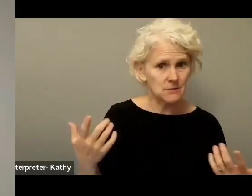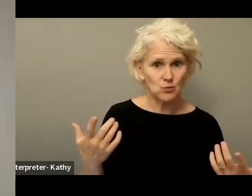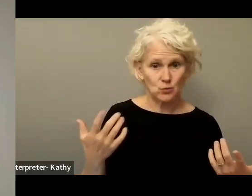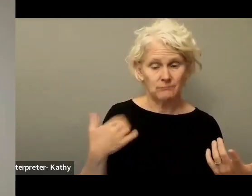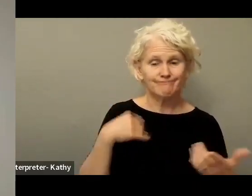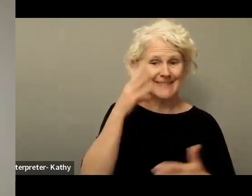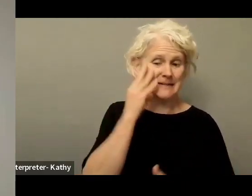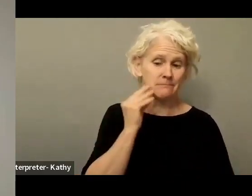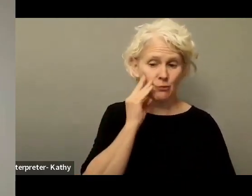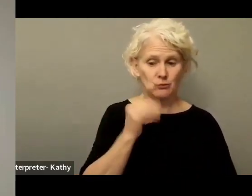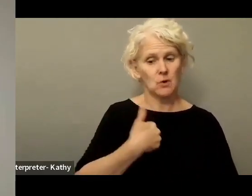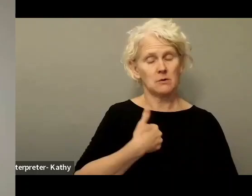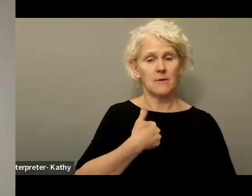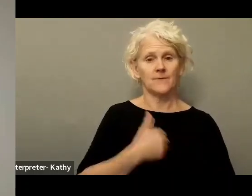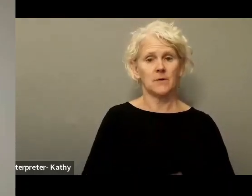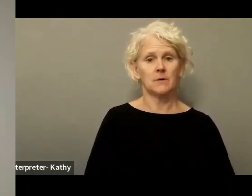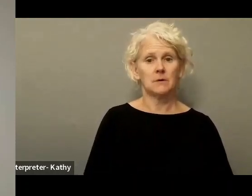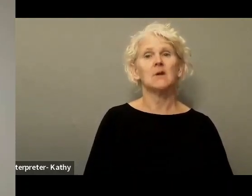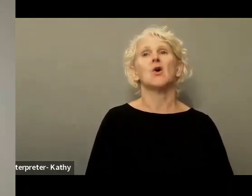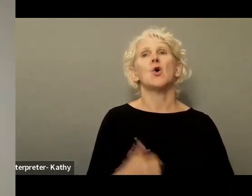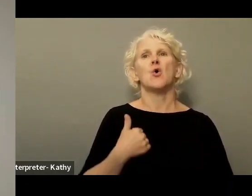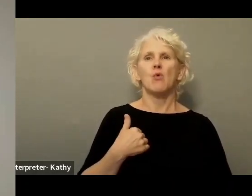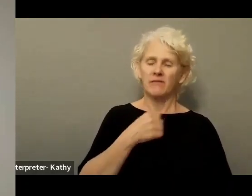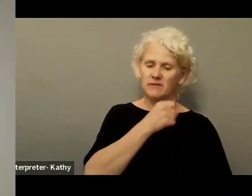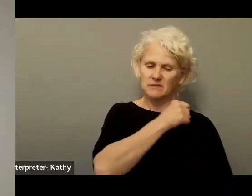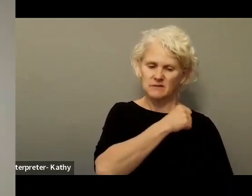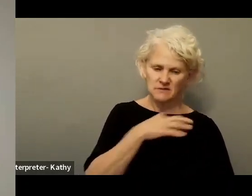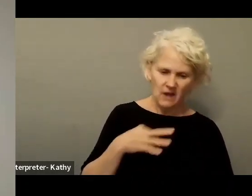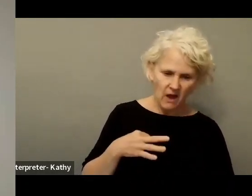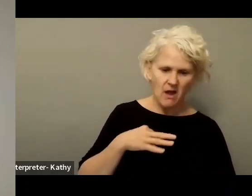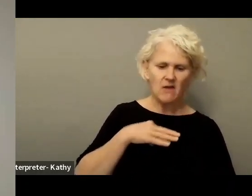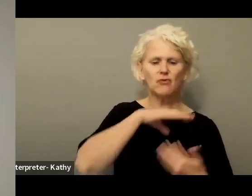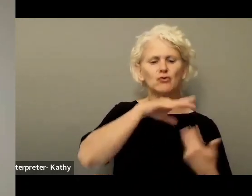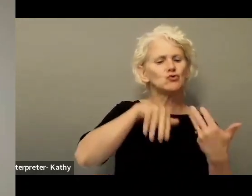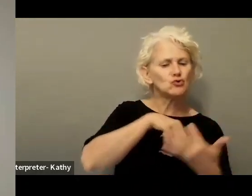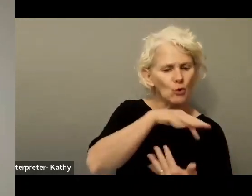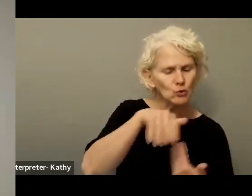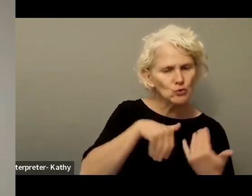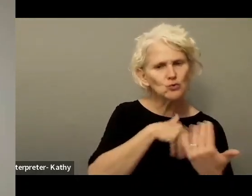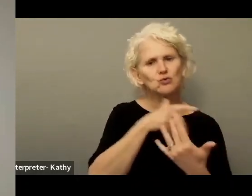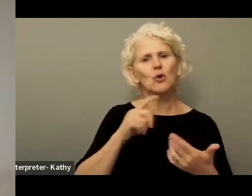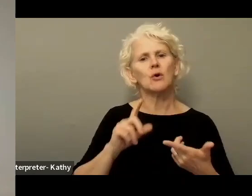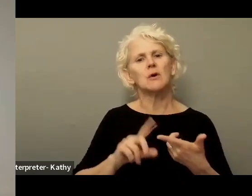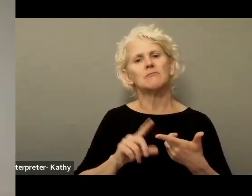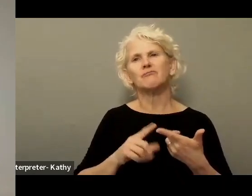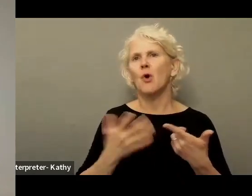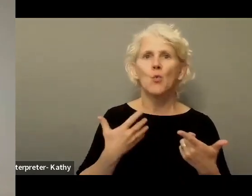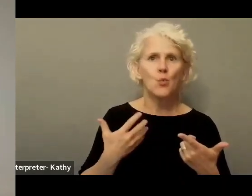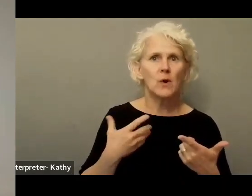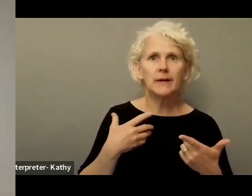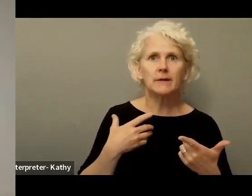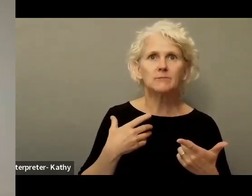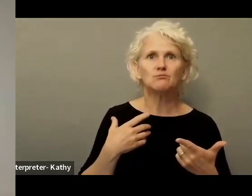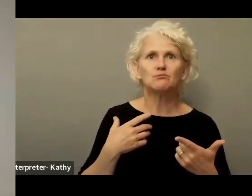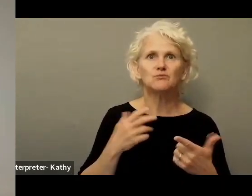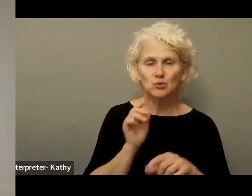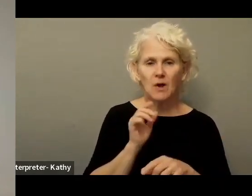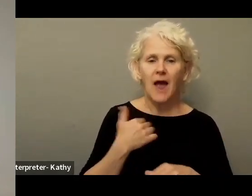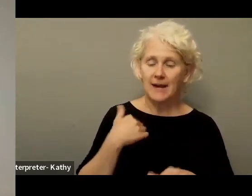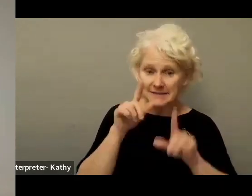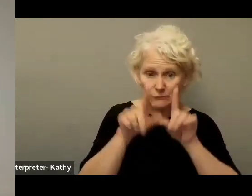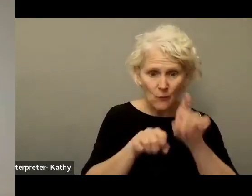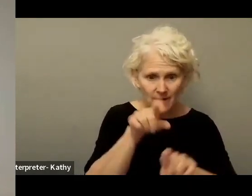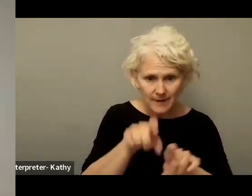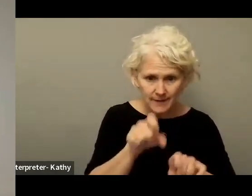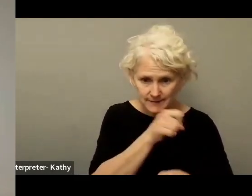ourselves. We do staff socials. We actually took kind of like a survey with our